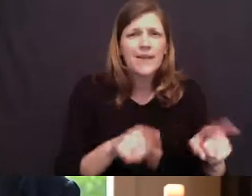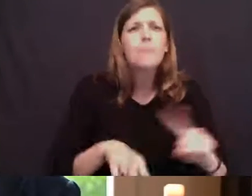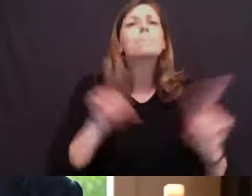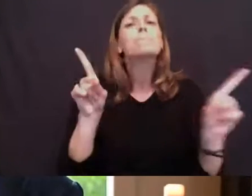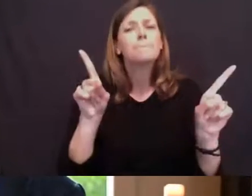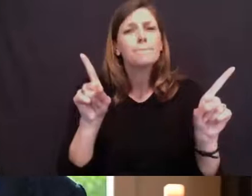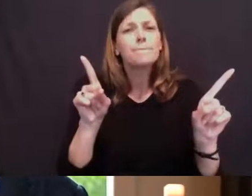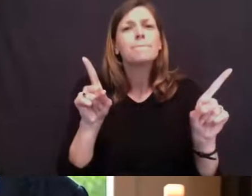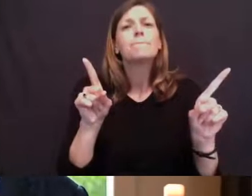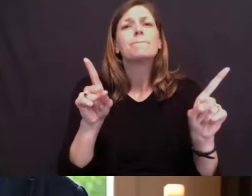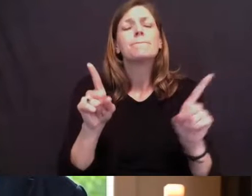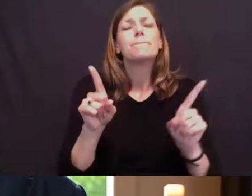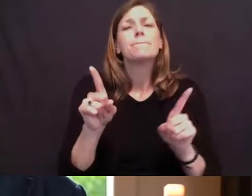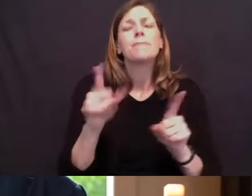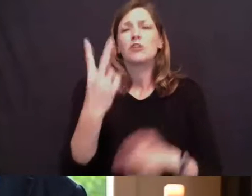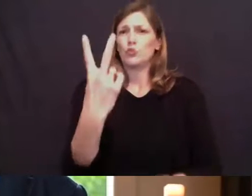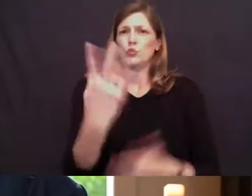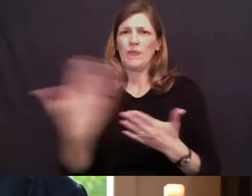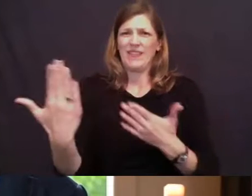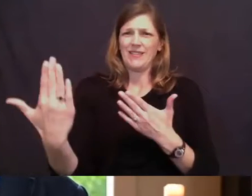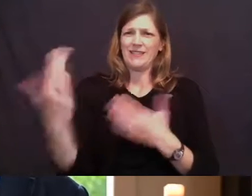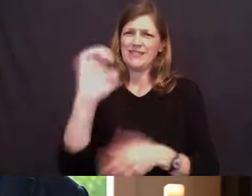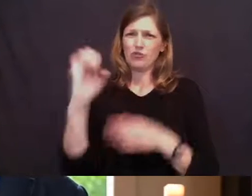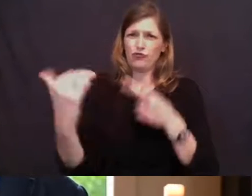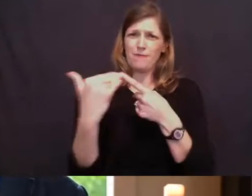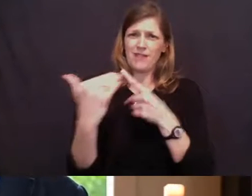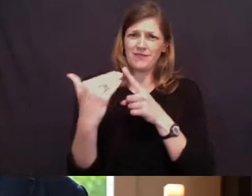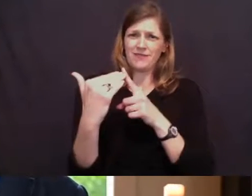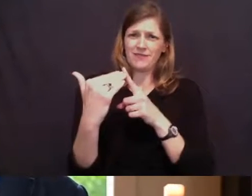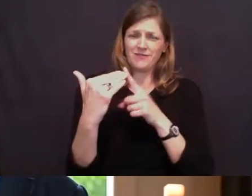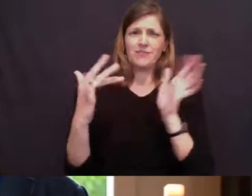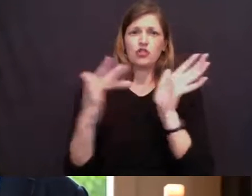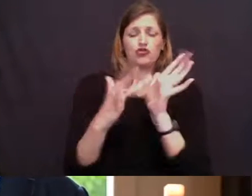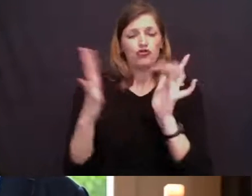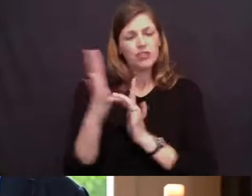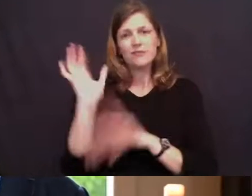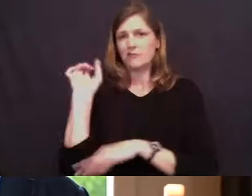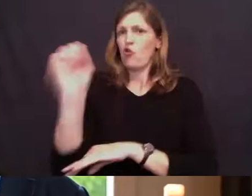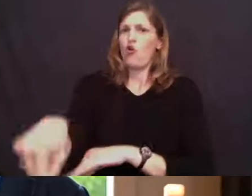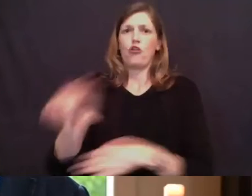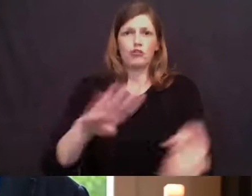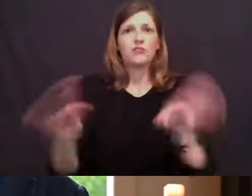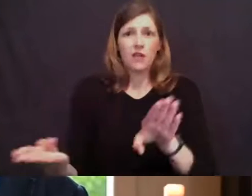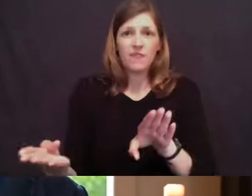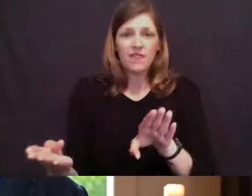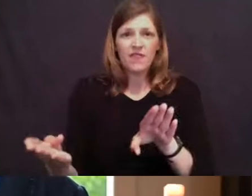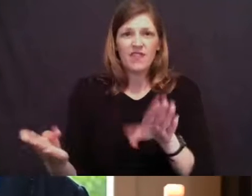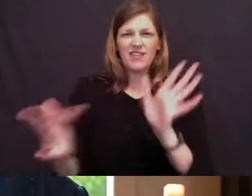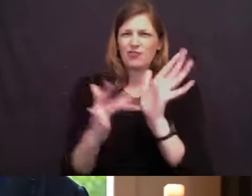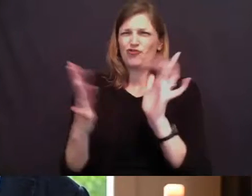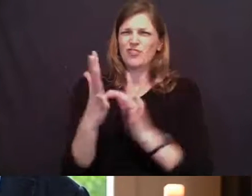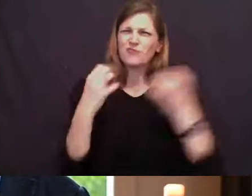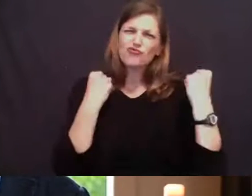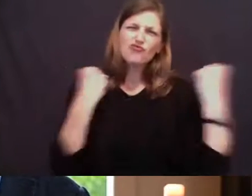two things Easter reminds us. Jesus conquers death. Jesus is stronger than